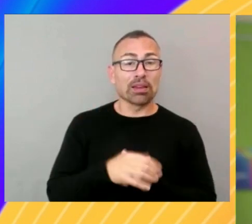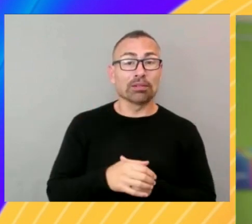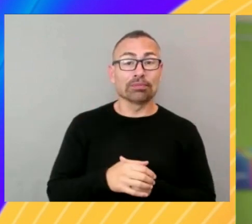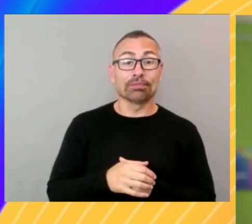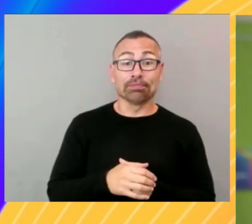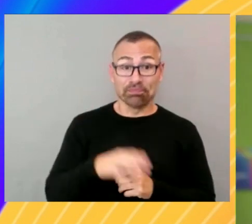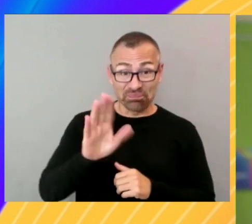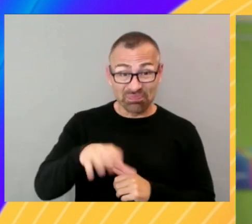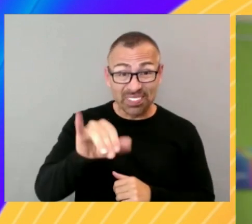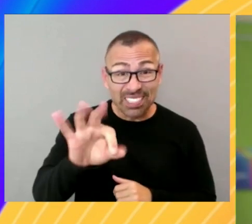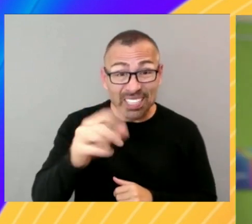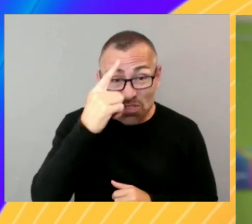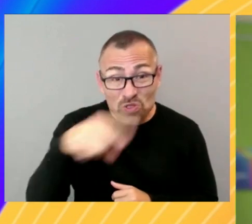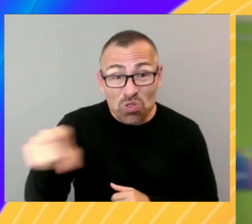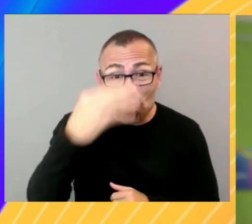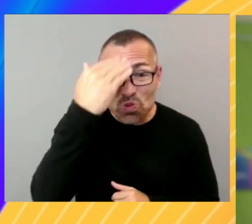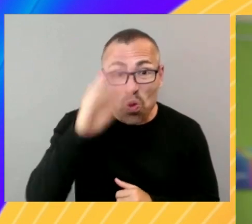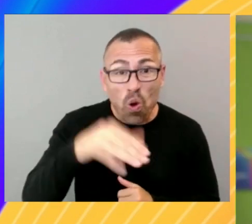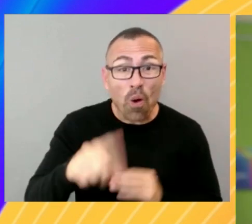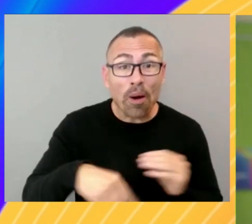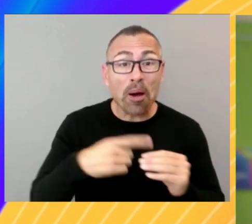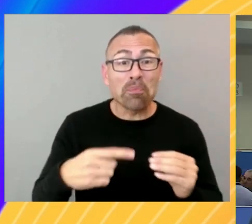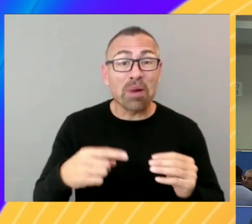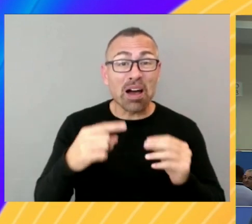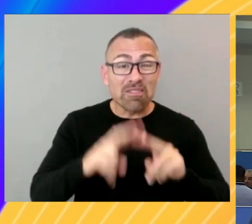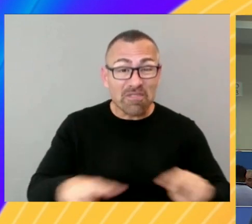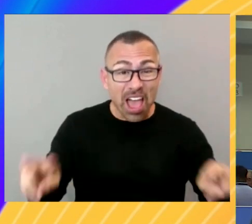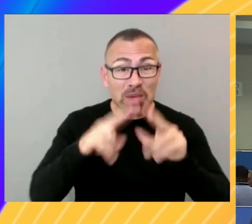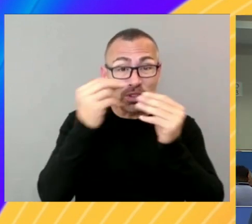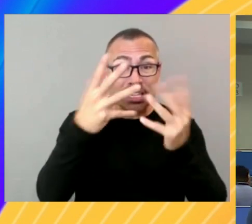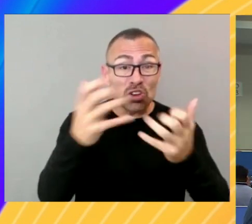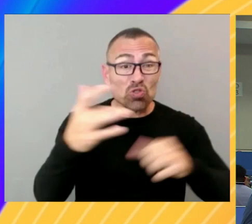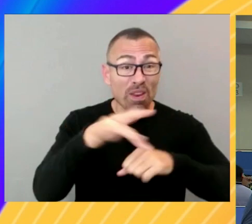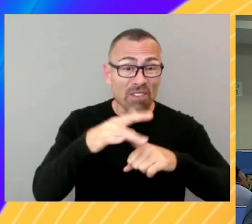make available. We want to help you make it better. Yep.